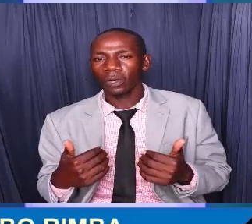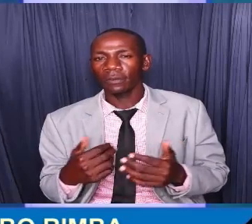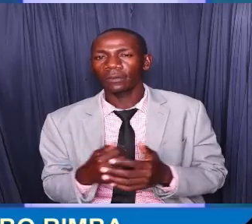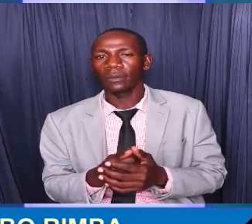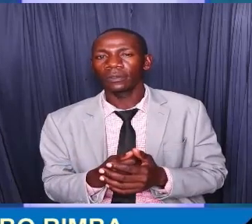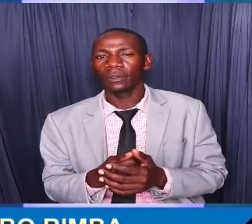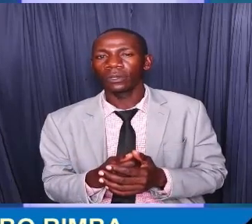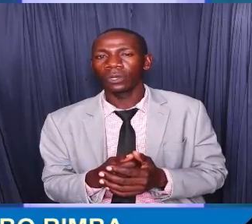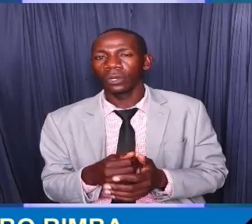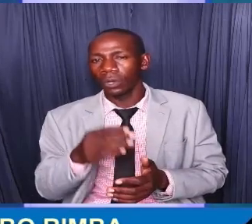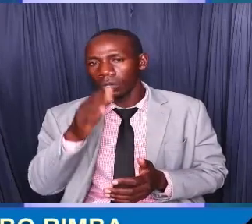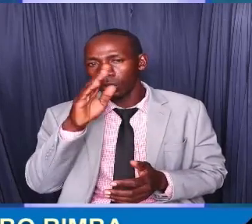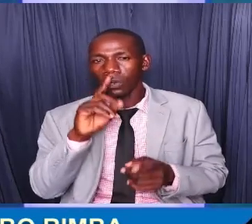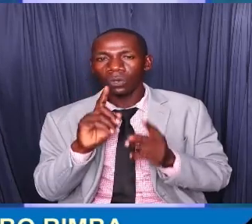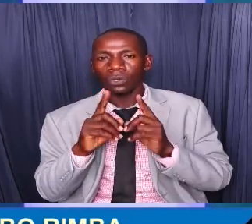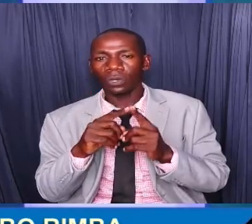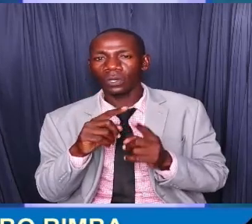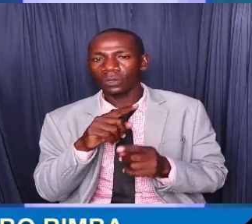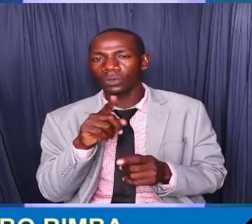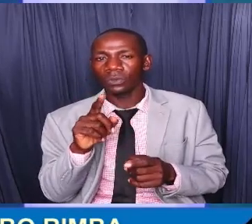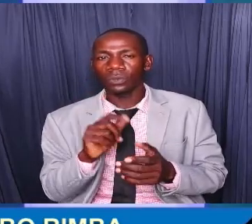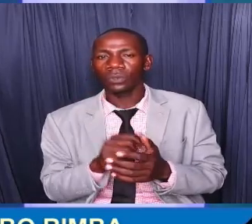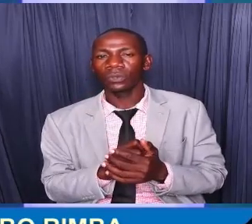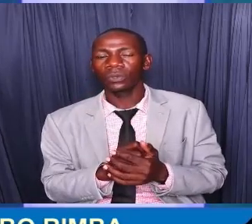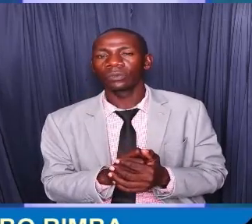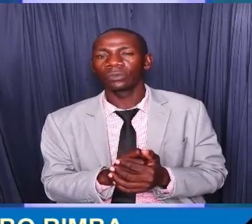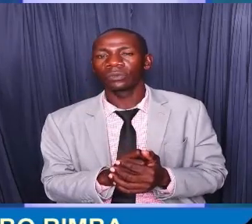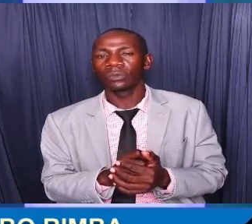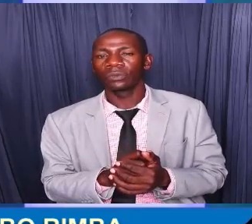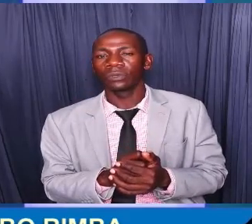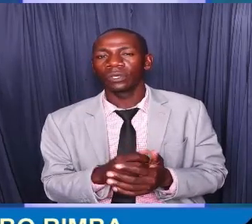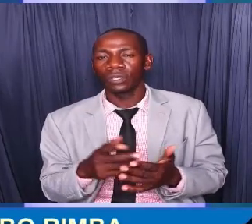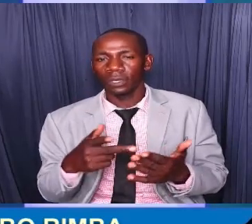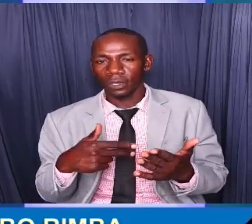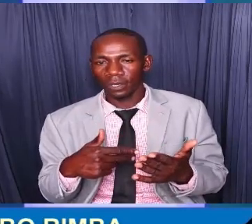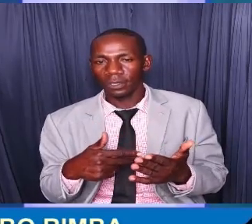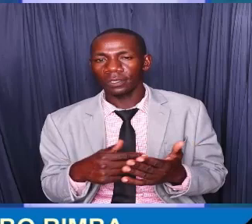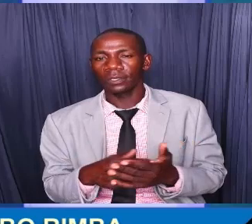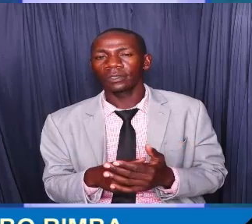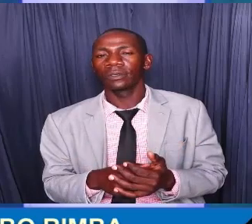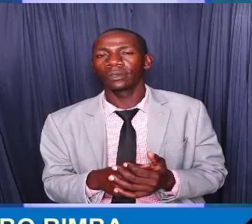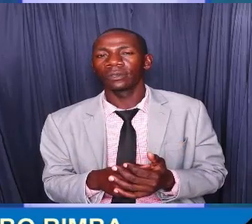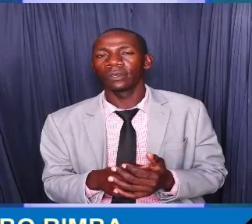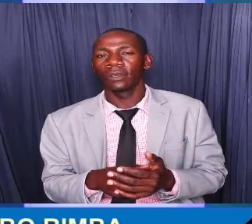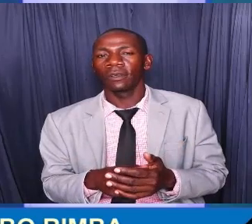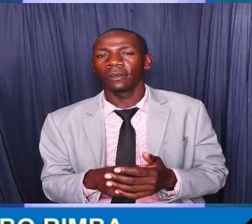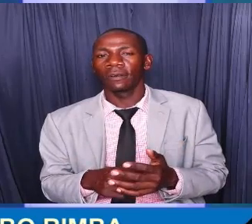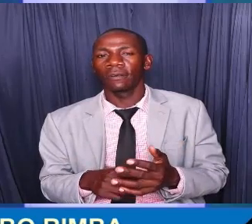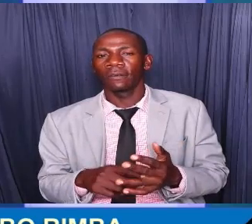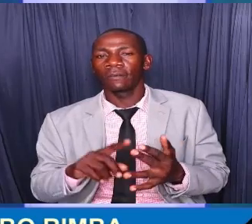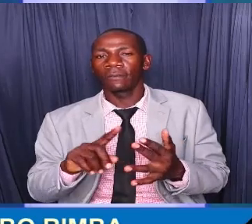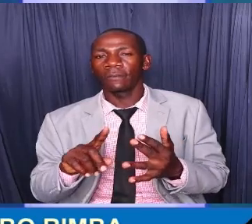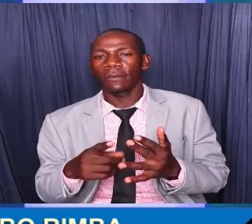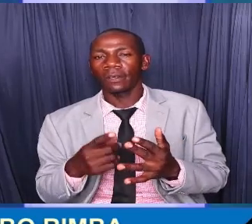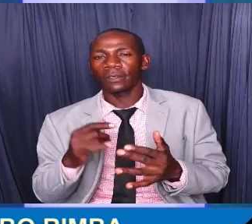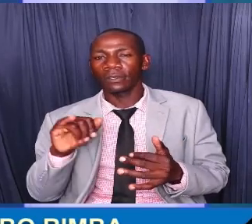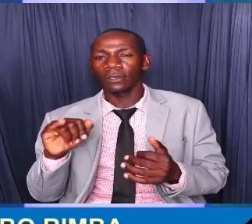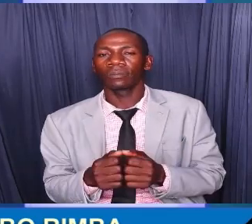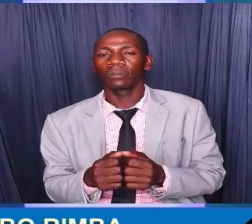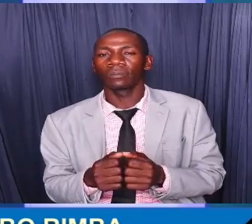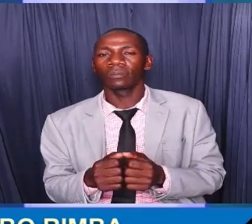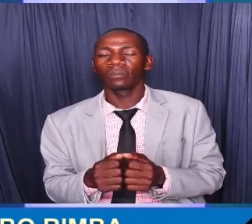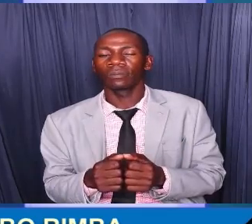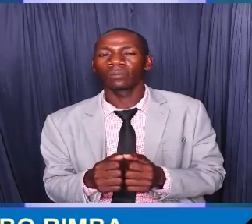Whatever you je, have. Mungu hazungumuzi. Does God not speak to you? Tusome. Read for Baraka us. Wa Johana wa kwanza